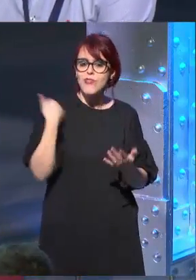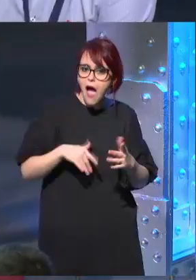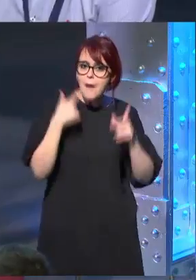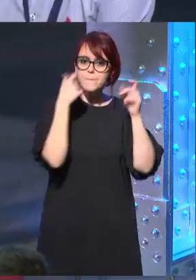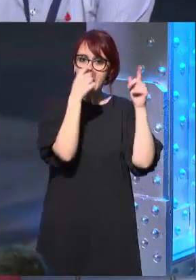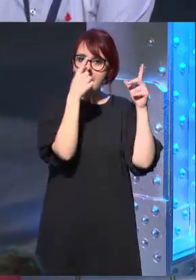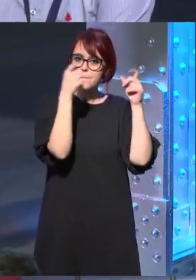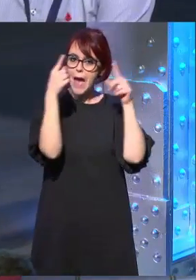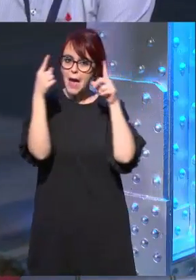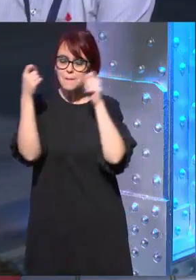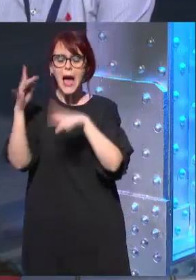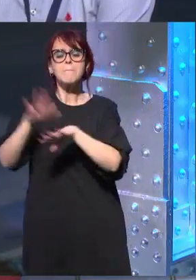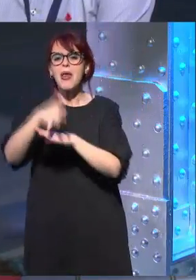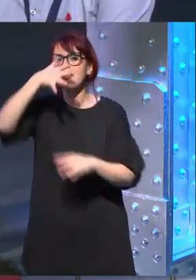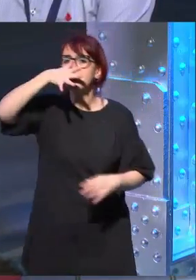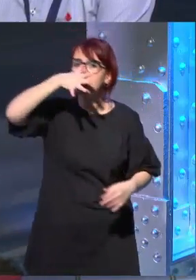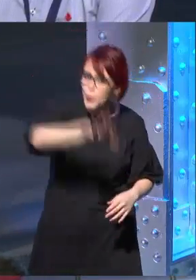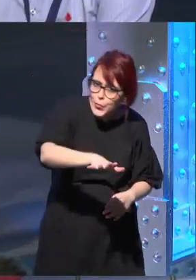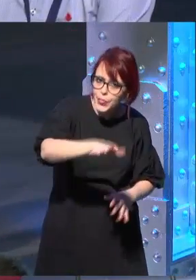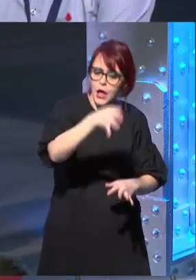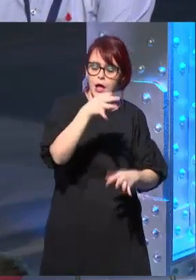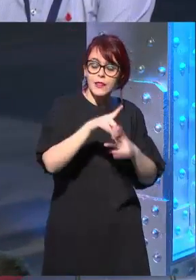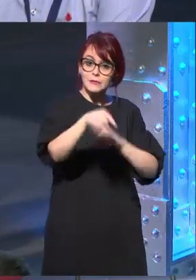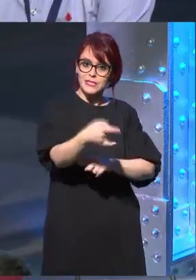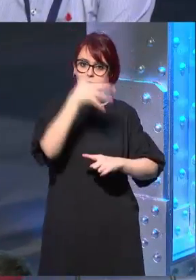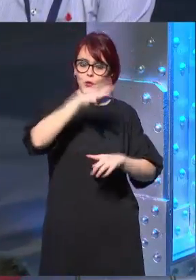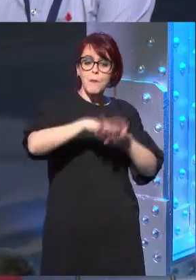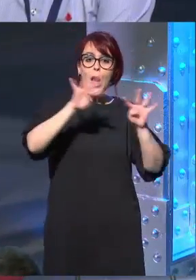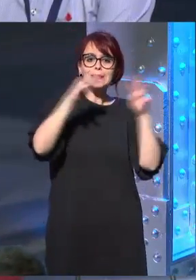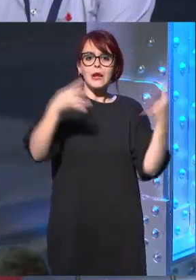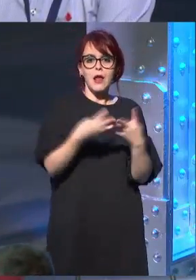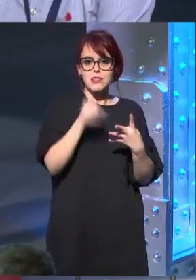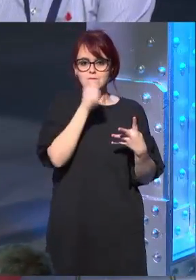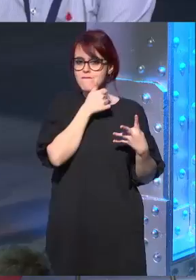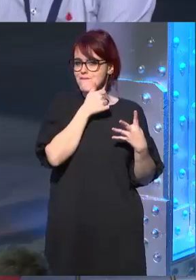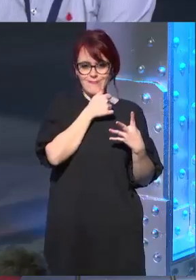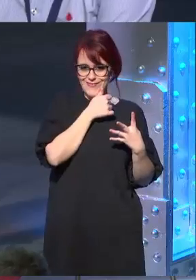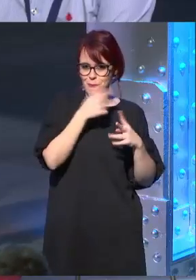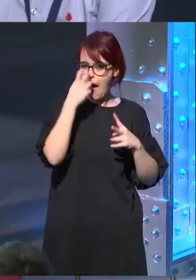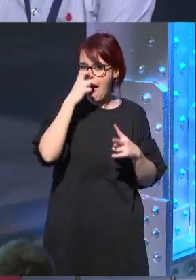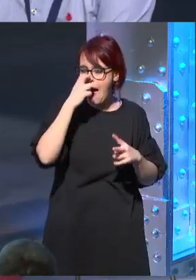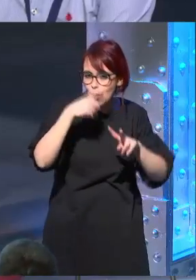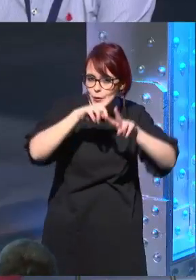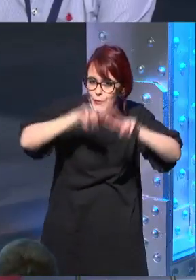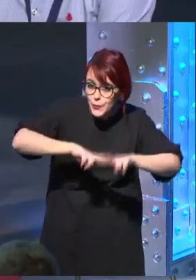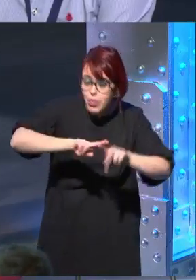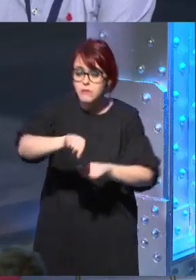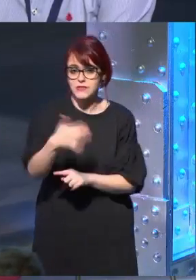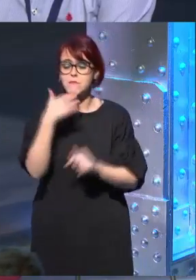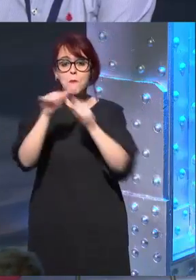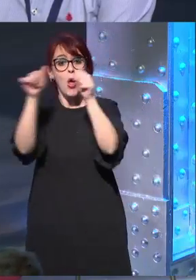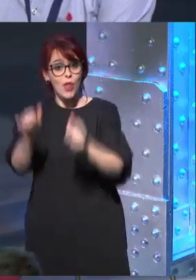crimes committed in the digital world. So we're growing more and more aware about the possibility of suing,